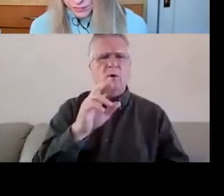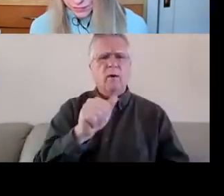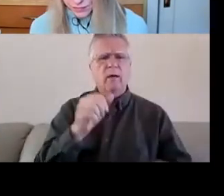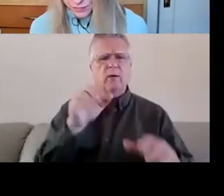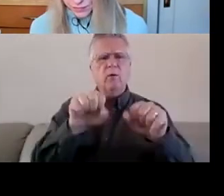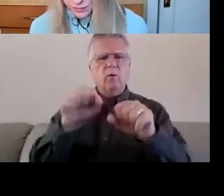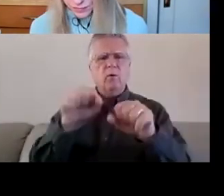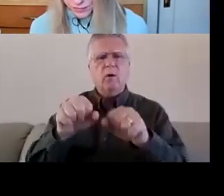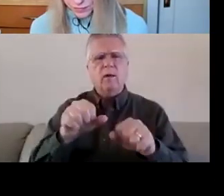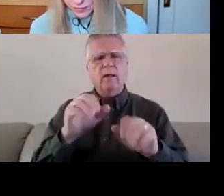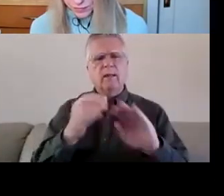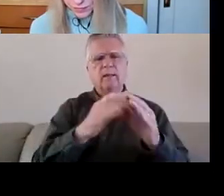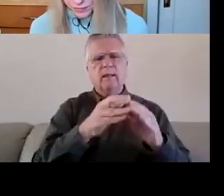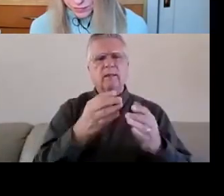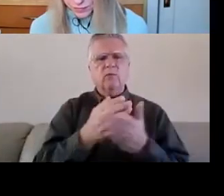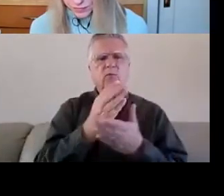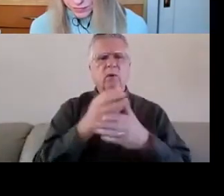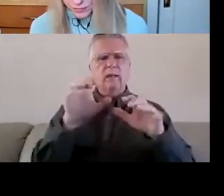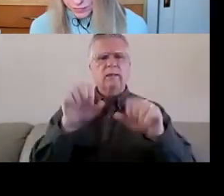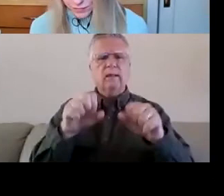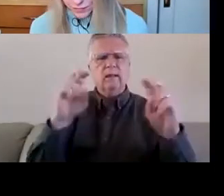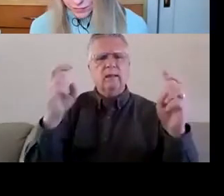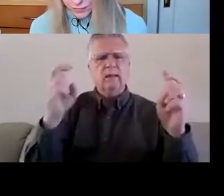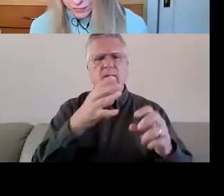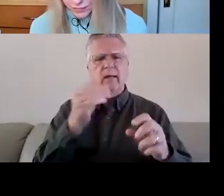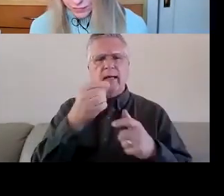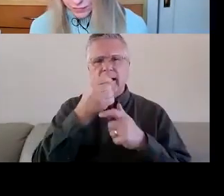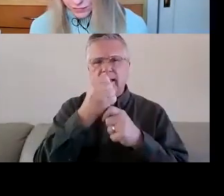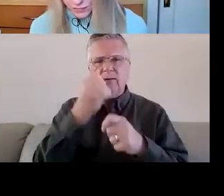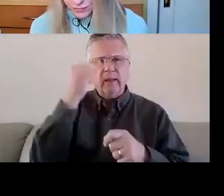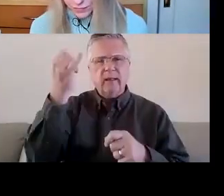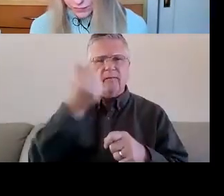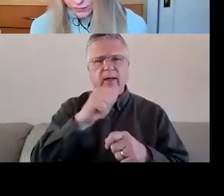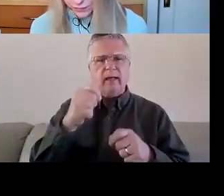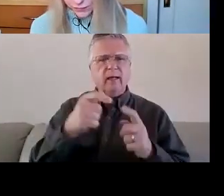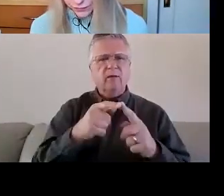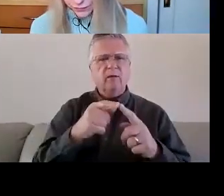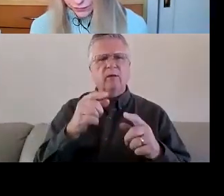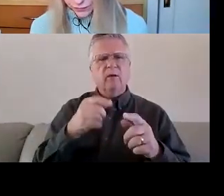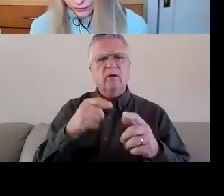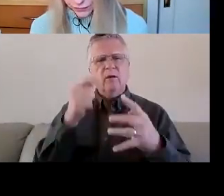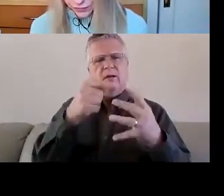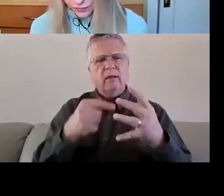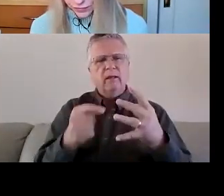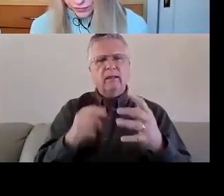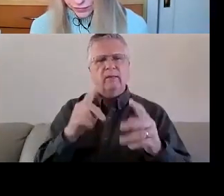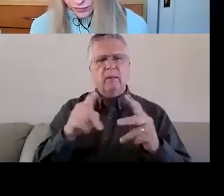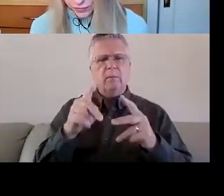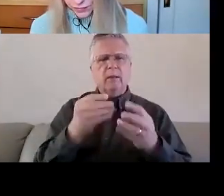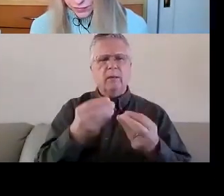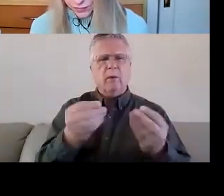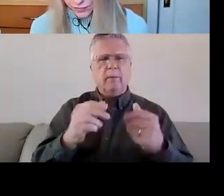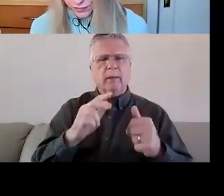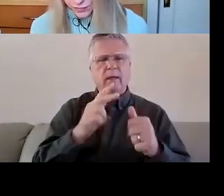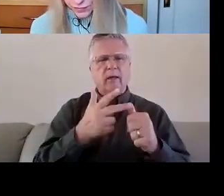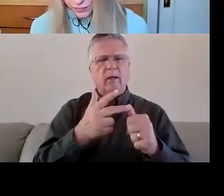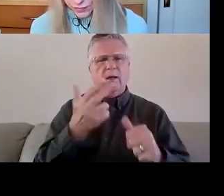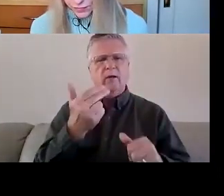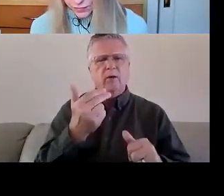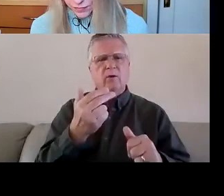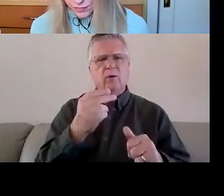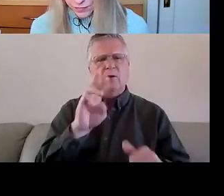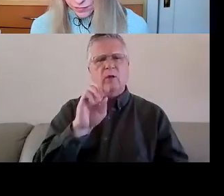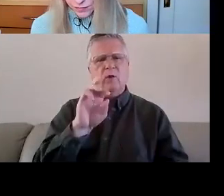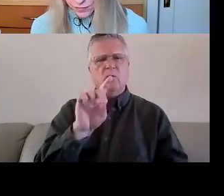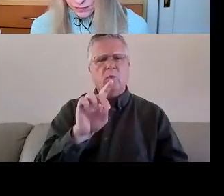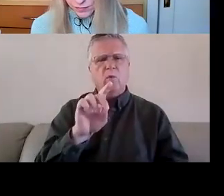right, title, and interest, if any, in and to the following publicly owned properties in the 13th Ward of the city, designated